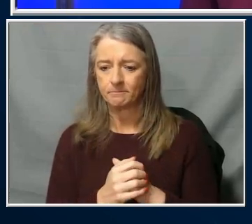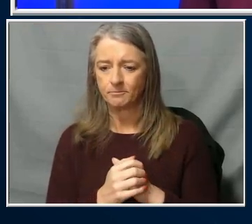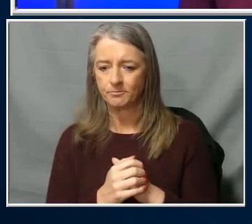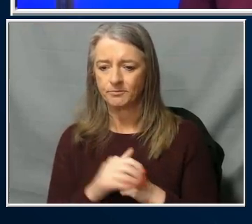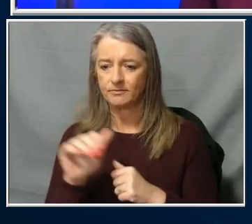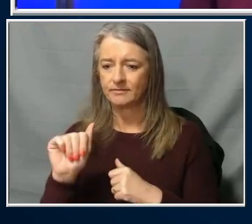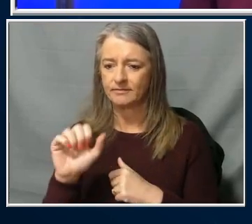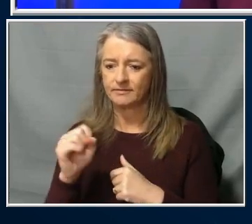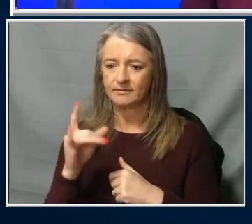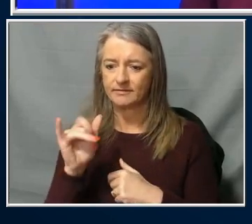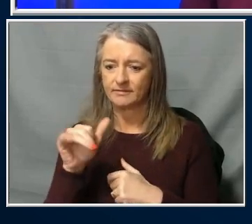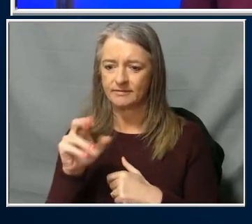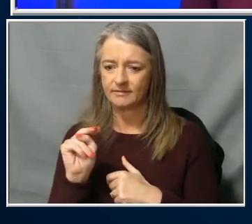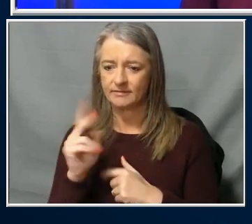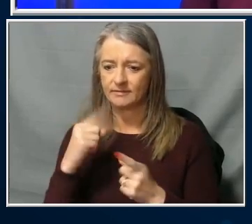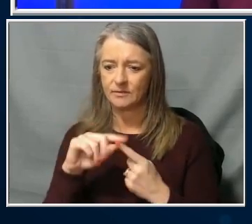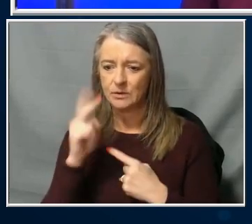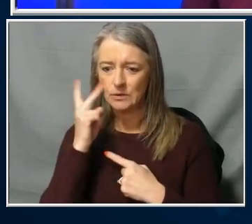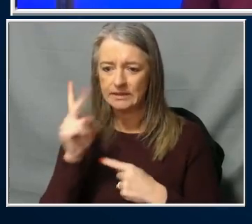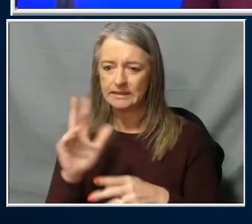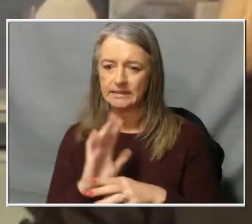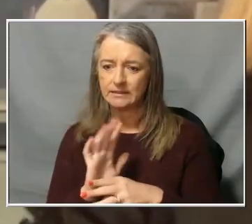Ashlyn, what are your thoughts when you see that?